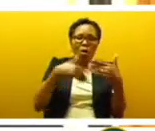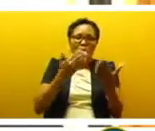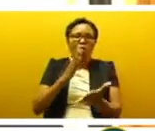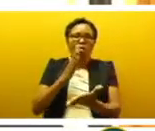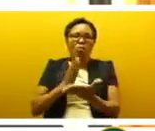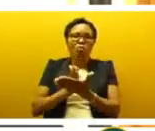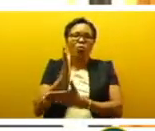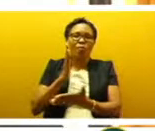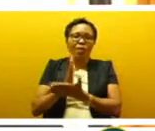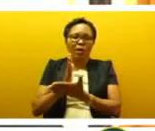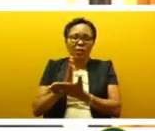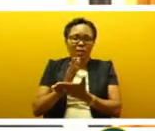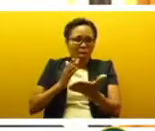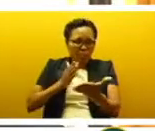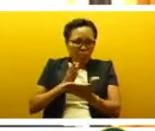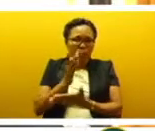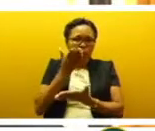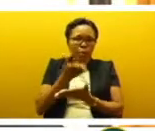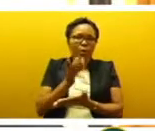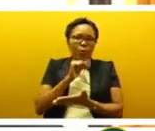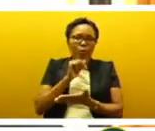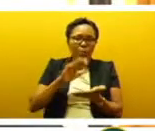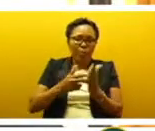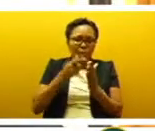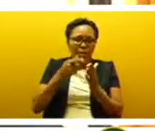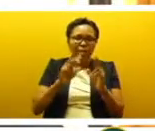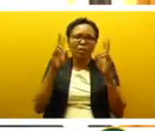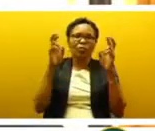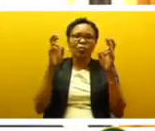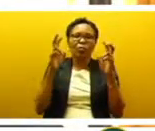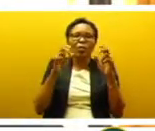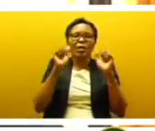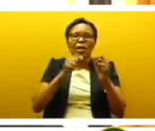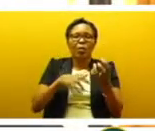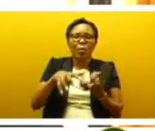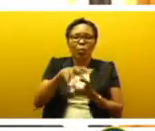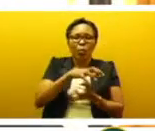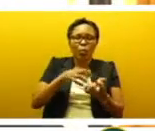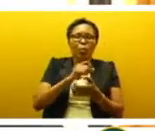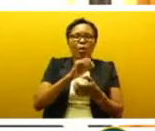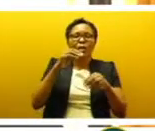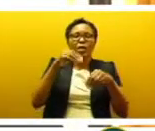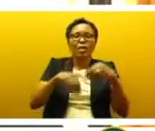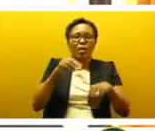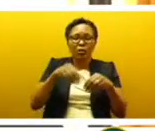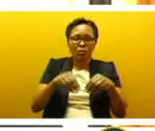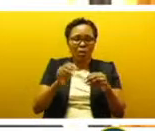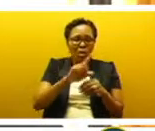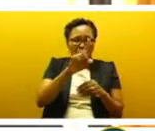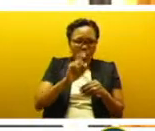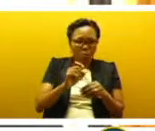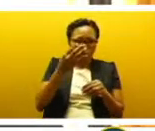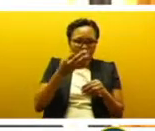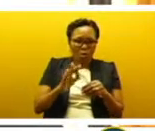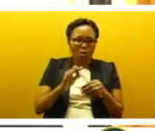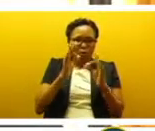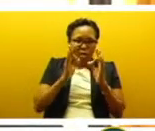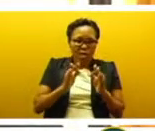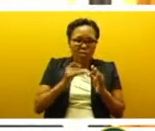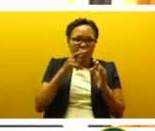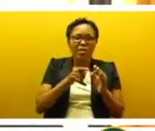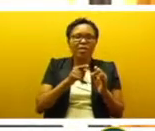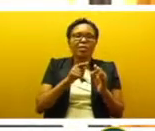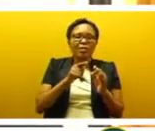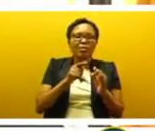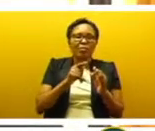and ascertained, then that issue can void an election. The question of the constitutionality of that one